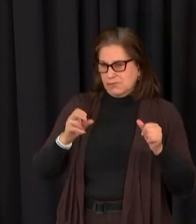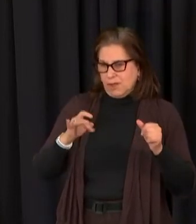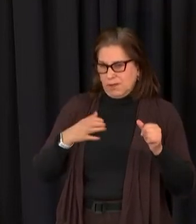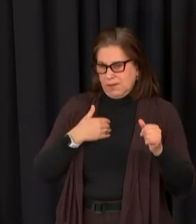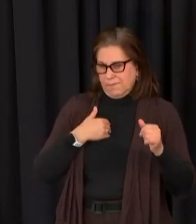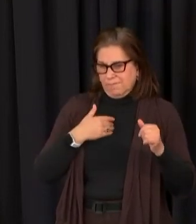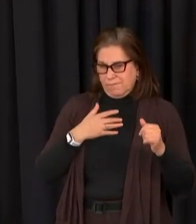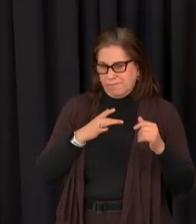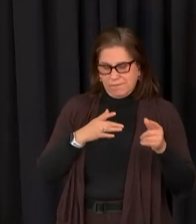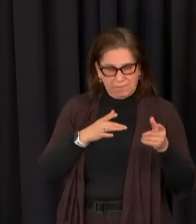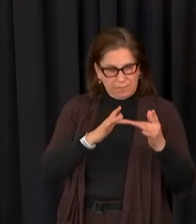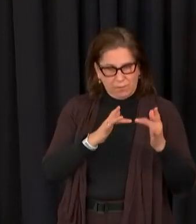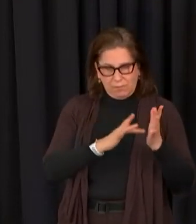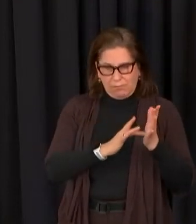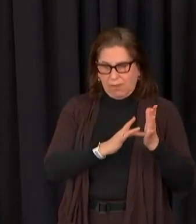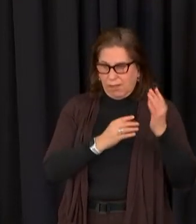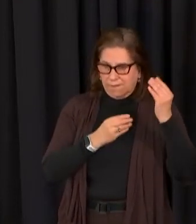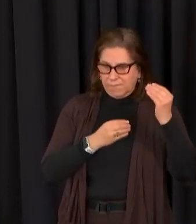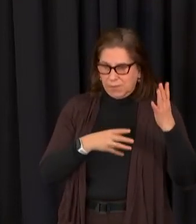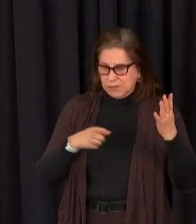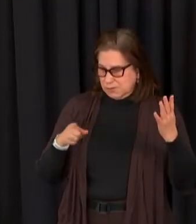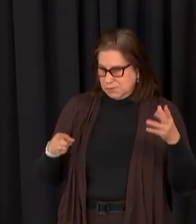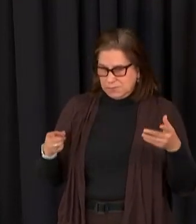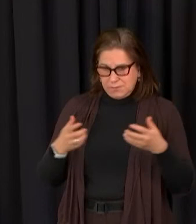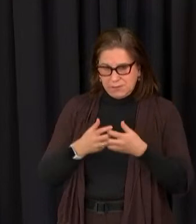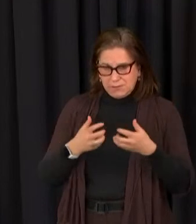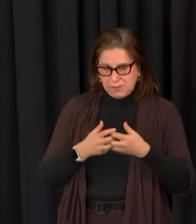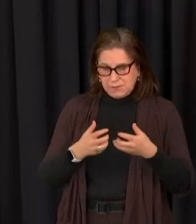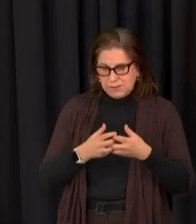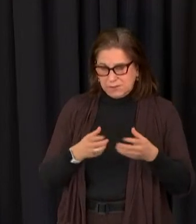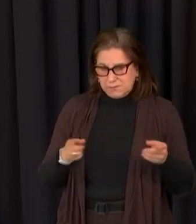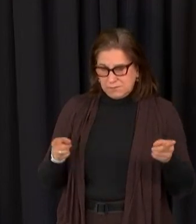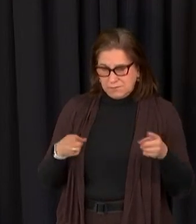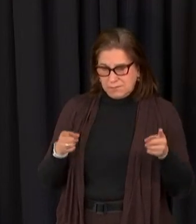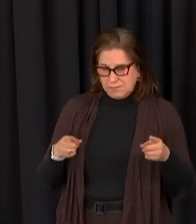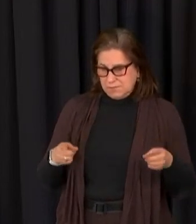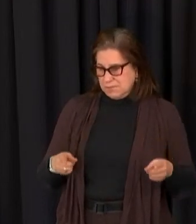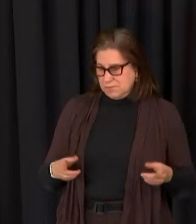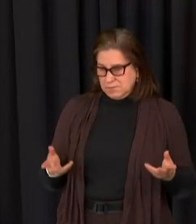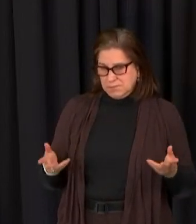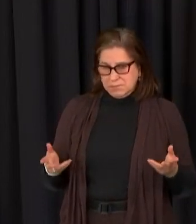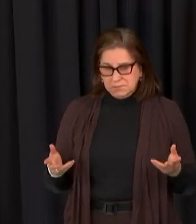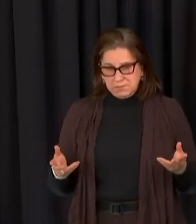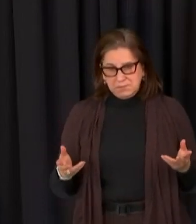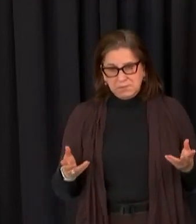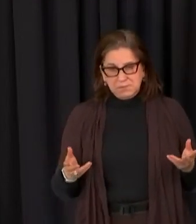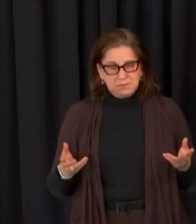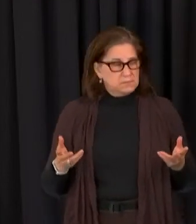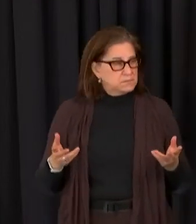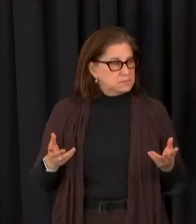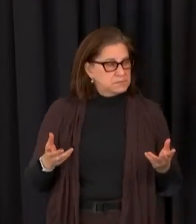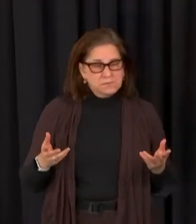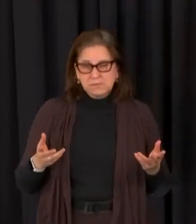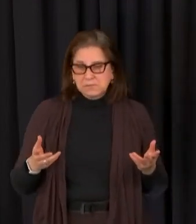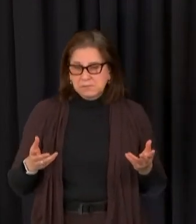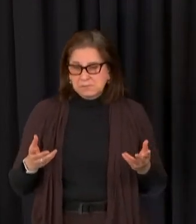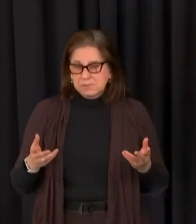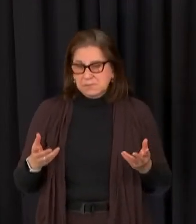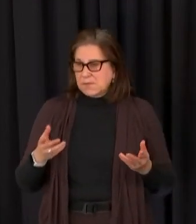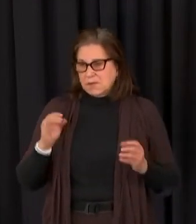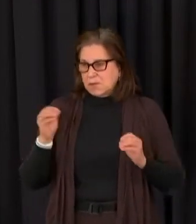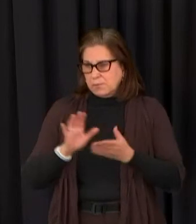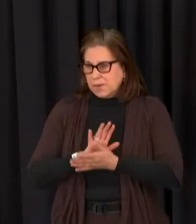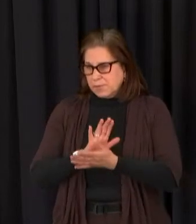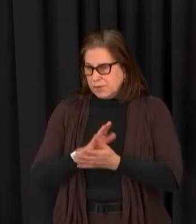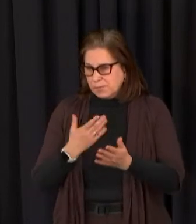attestation. So just saying it means you're accepted, is that? That is correct. It's through the registration process. Because one of the other things she said that once she wrote